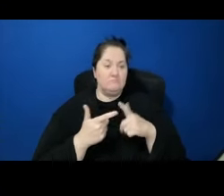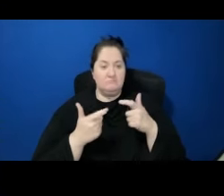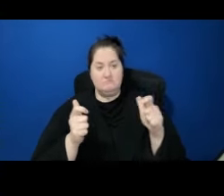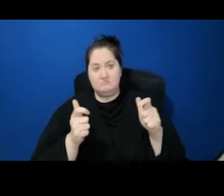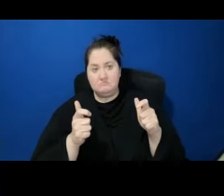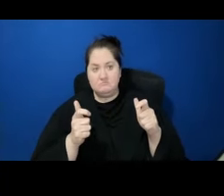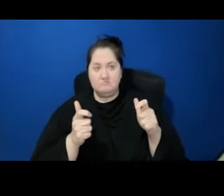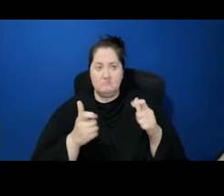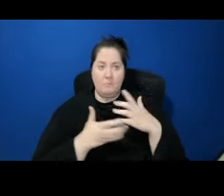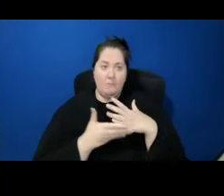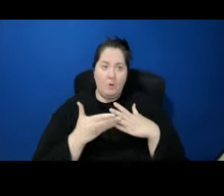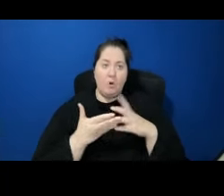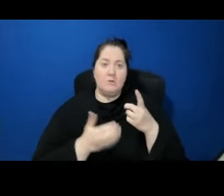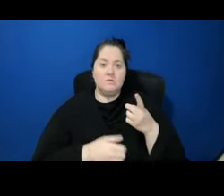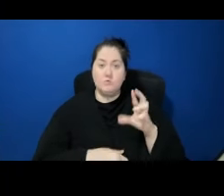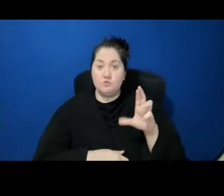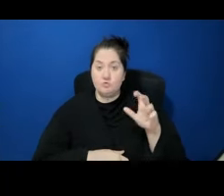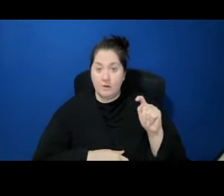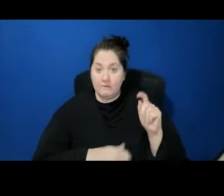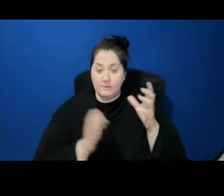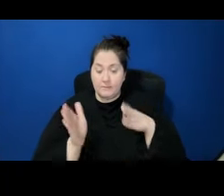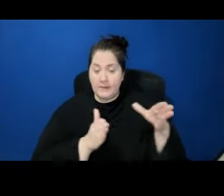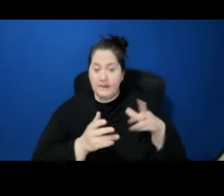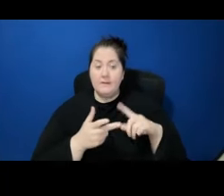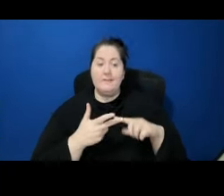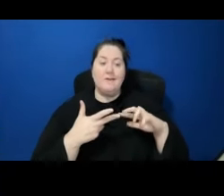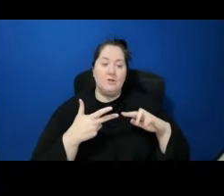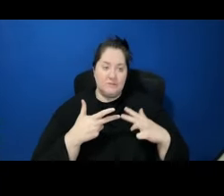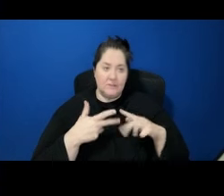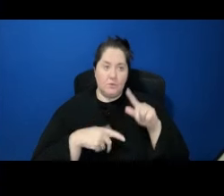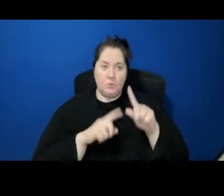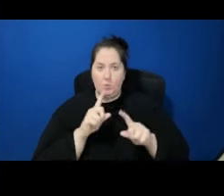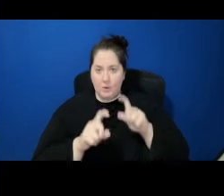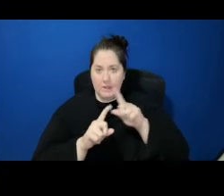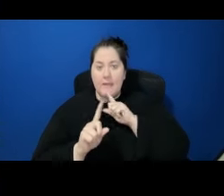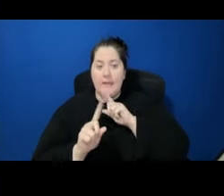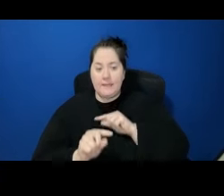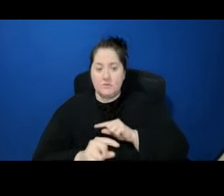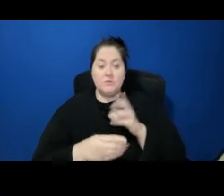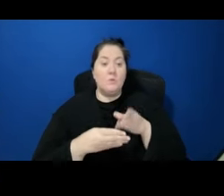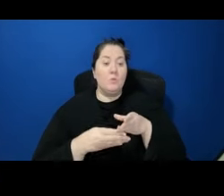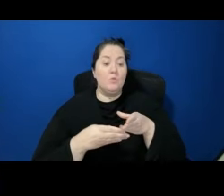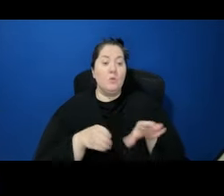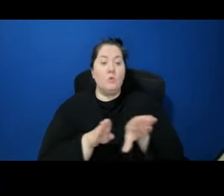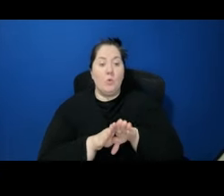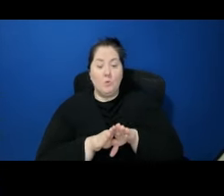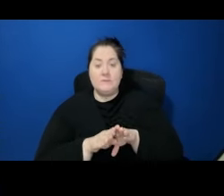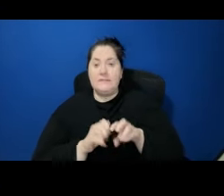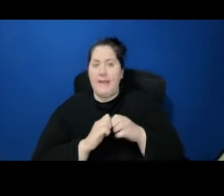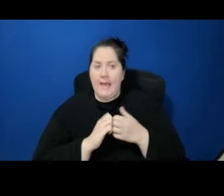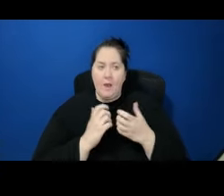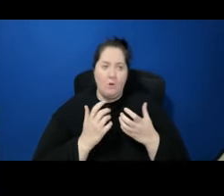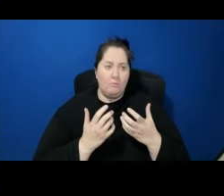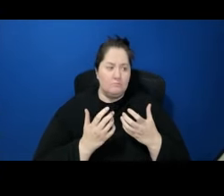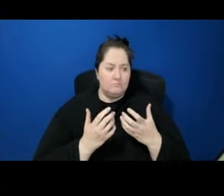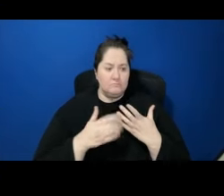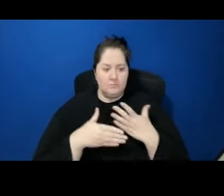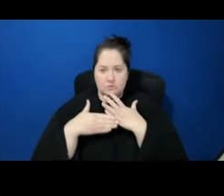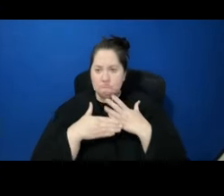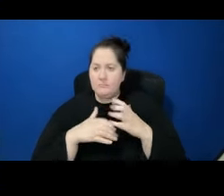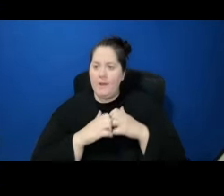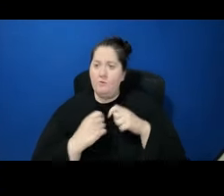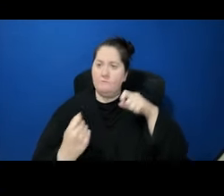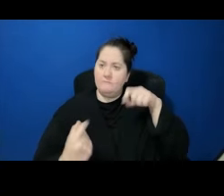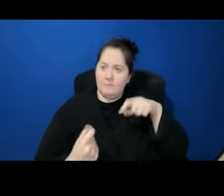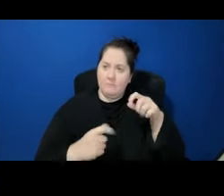the draft plan, followed by our second Q&A. And we'll close out the evening by sharing different ways to submit feedback to